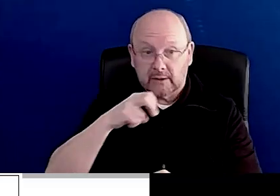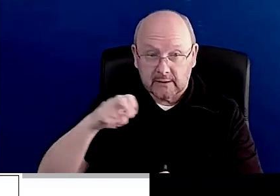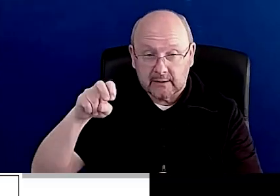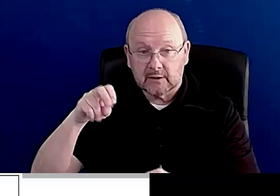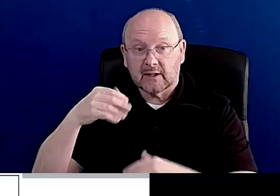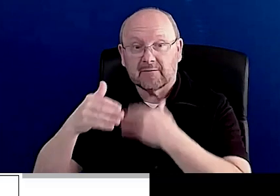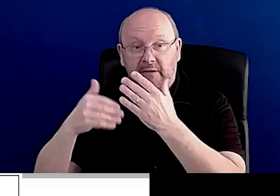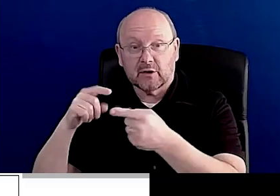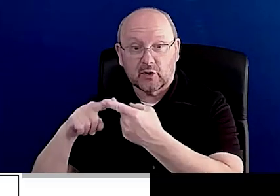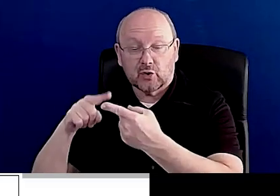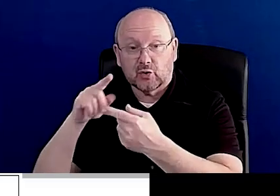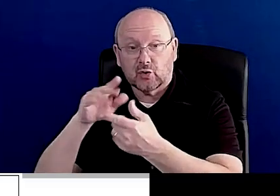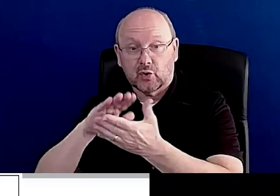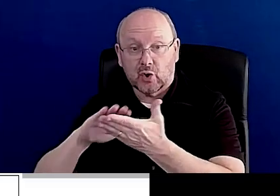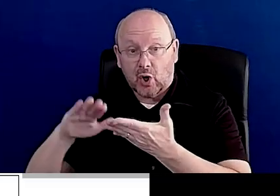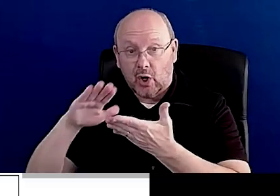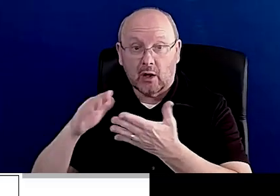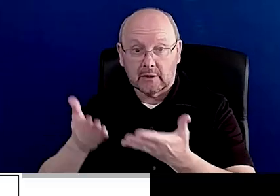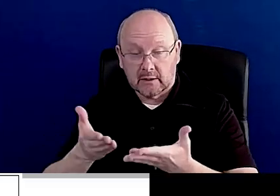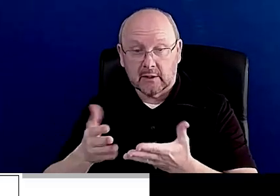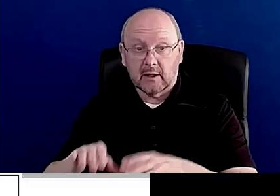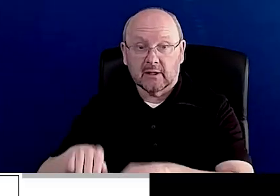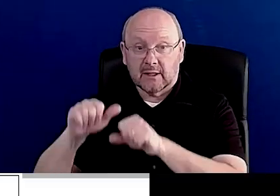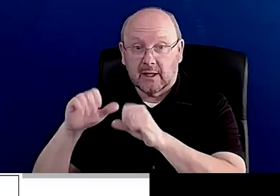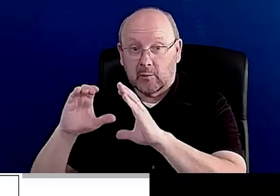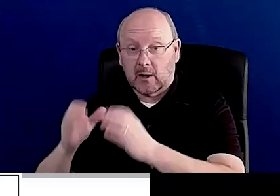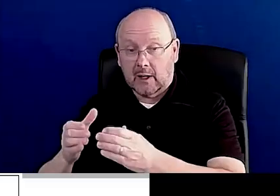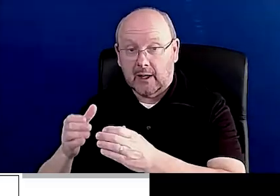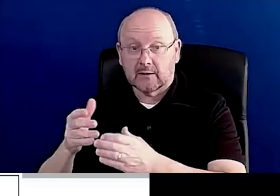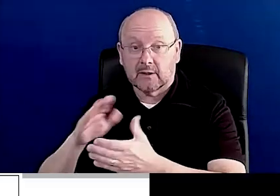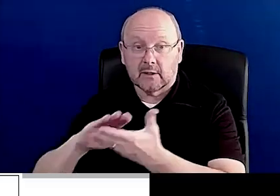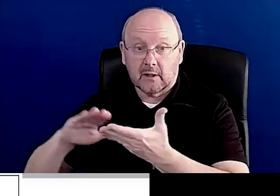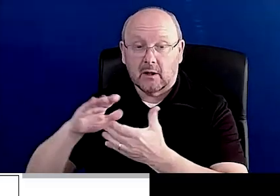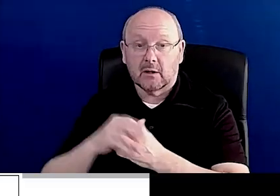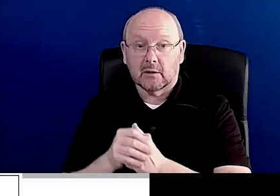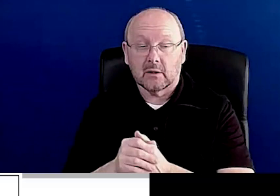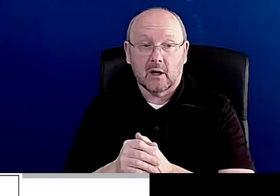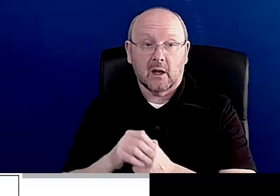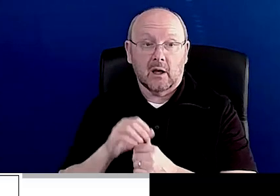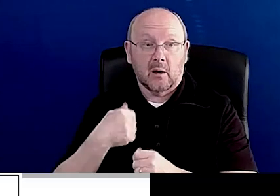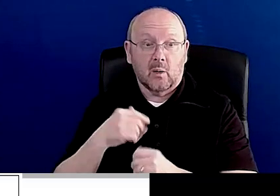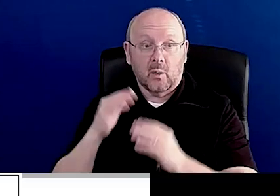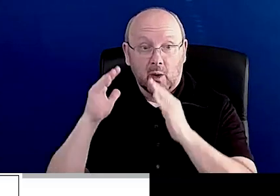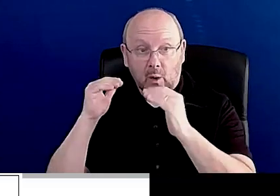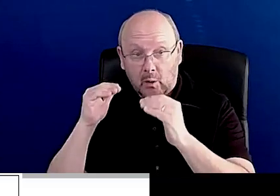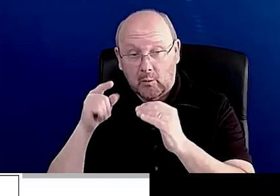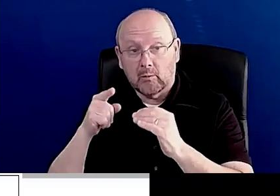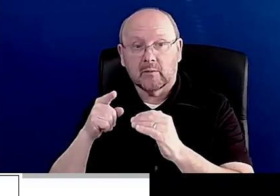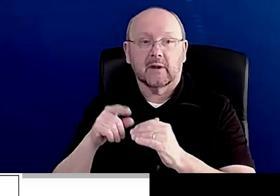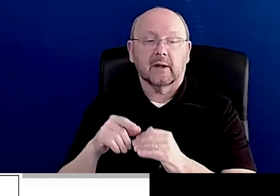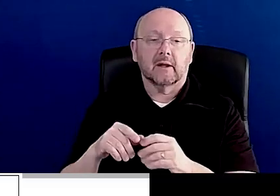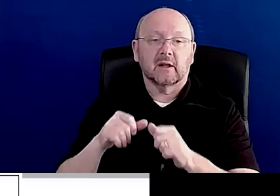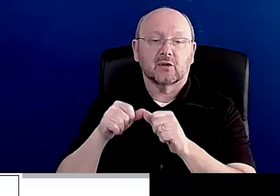college and continue taking classes here and not just stay at the adult school. Like, our hope is that they continue growing and move forward in